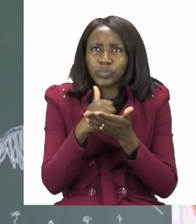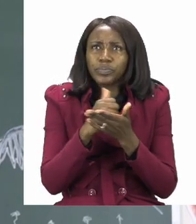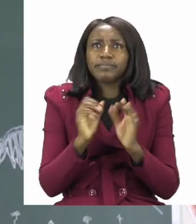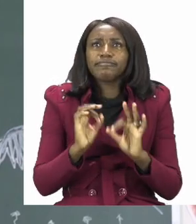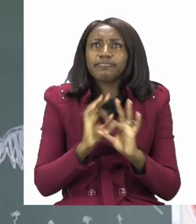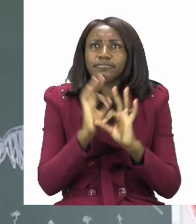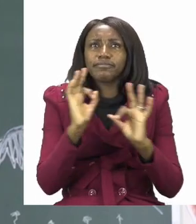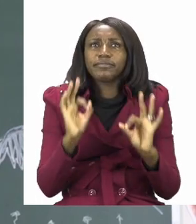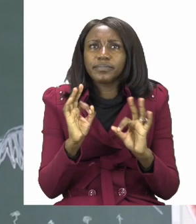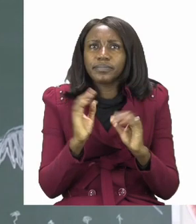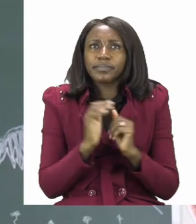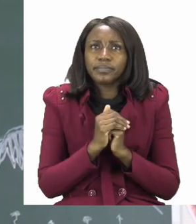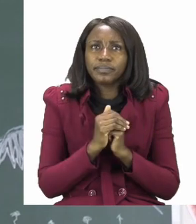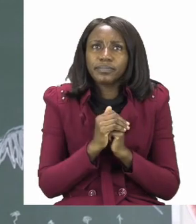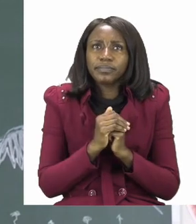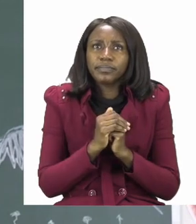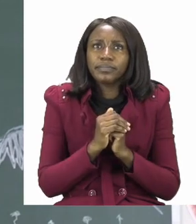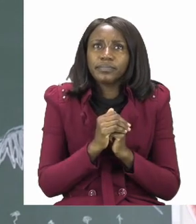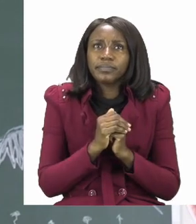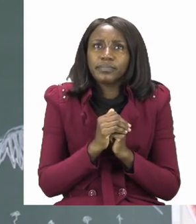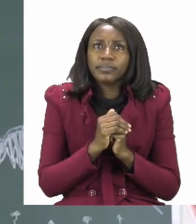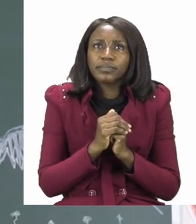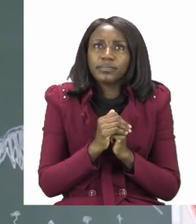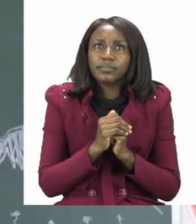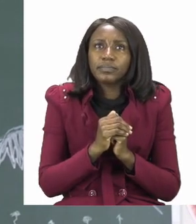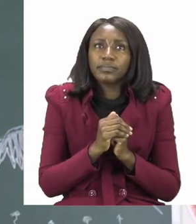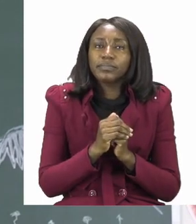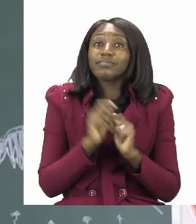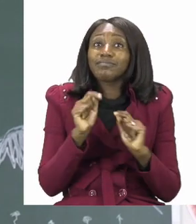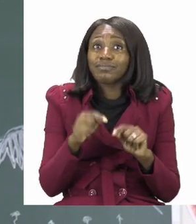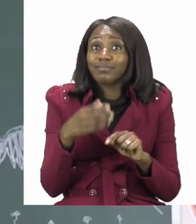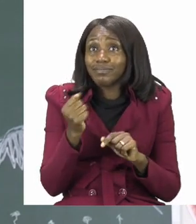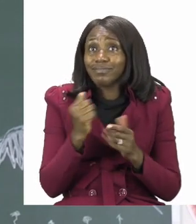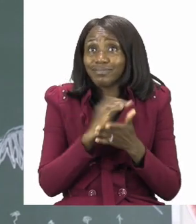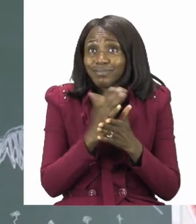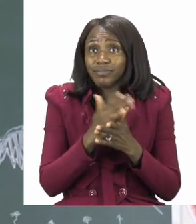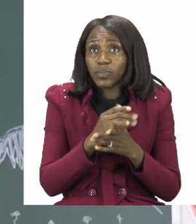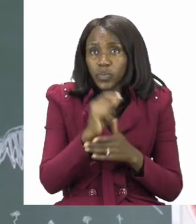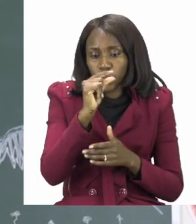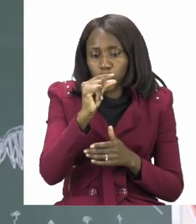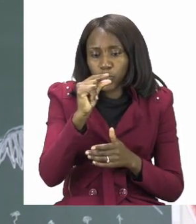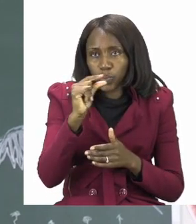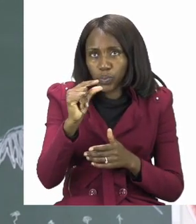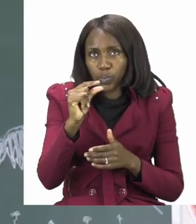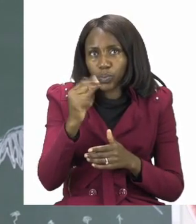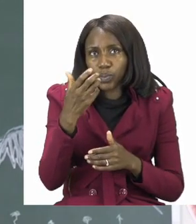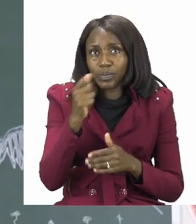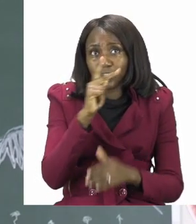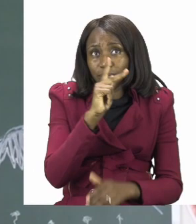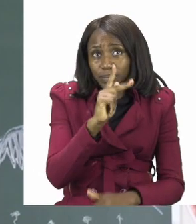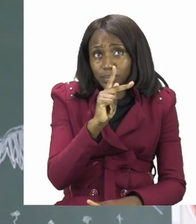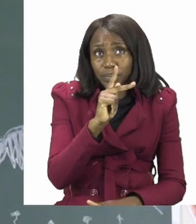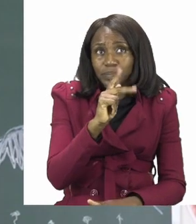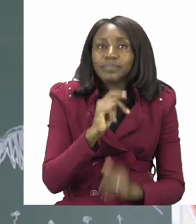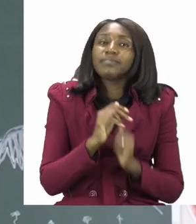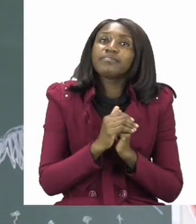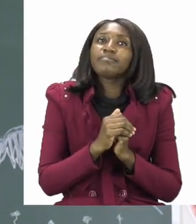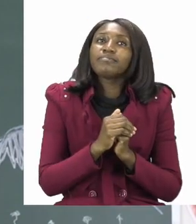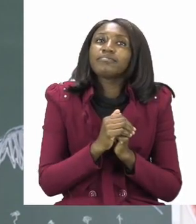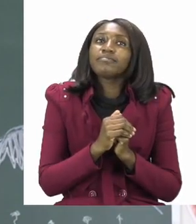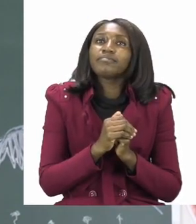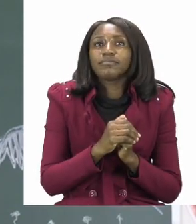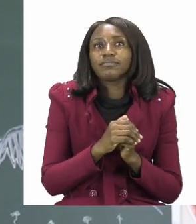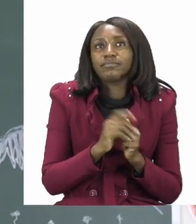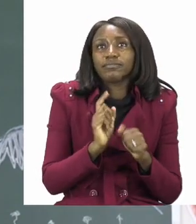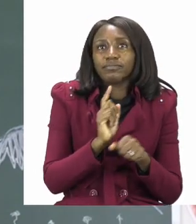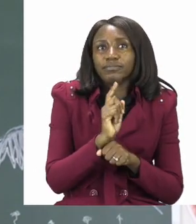Now before we continue, I have a few words that start with K that we need to talk about. The first one that we